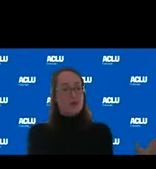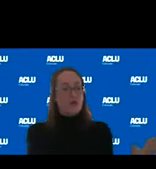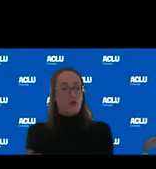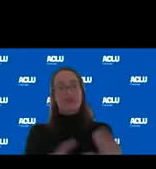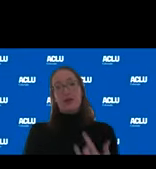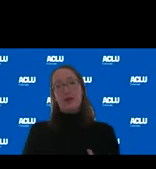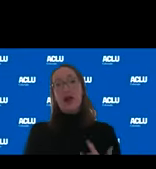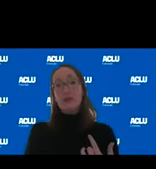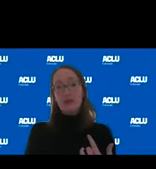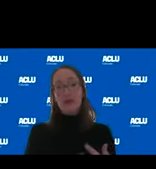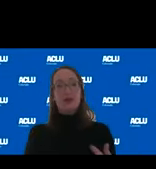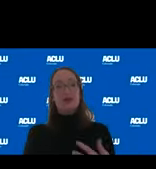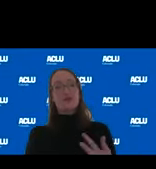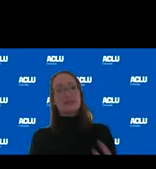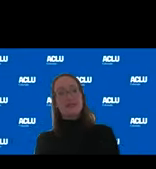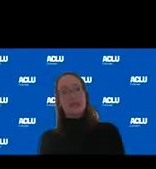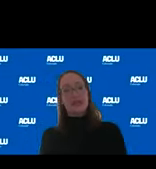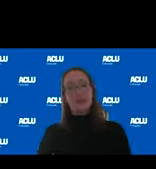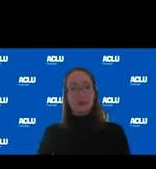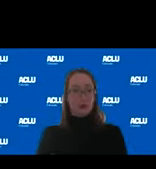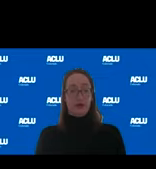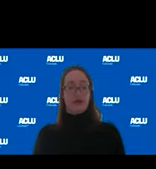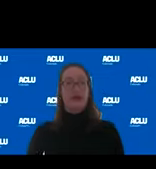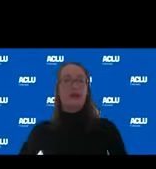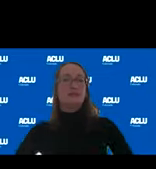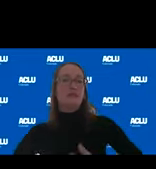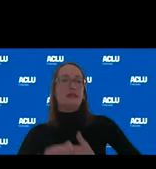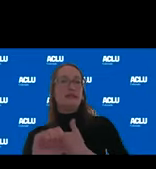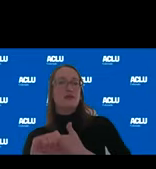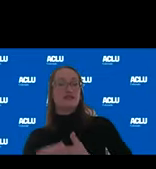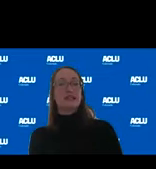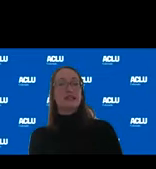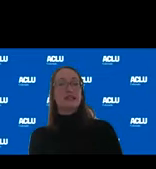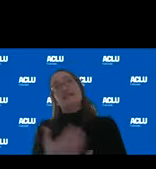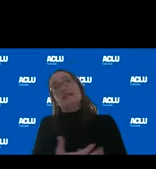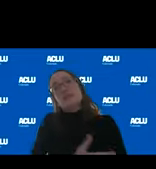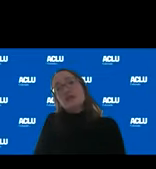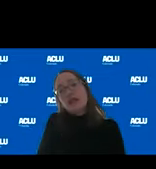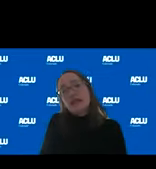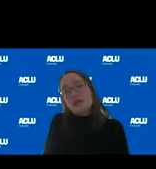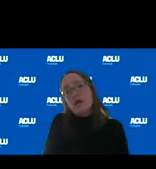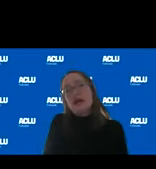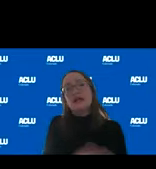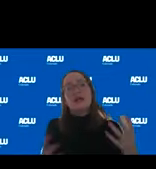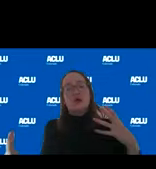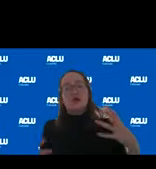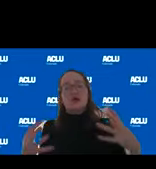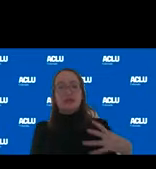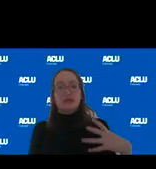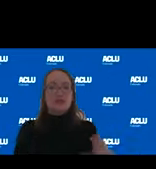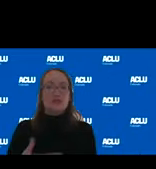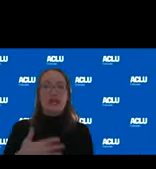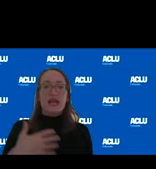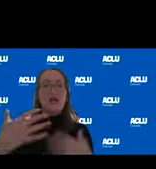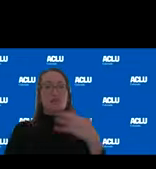but where's your ballot coming from? When are you receiving it? How are you returning it? How is it being counted? How is the state communicating about it? Those sorts